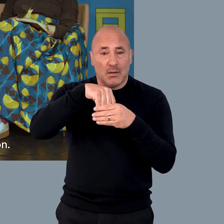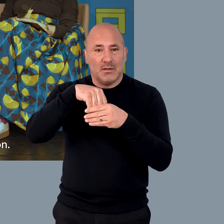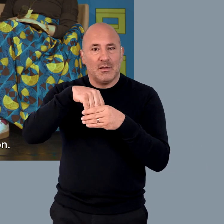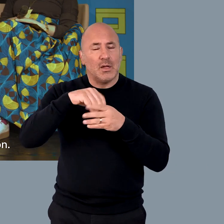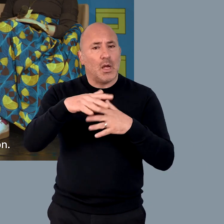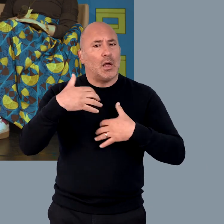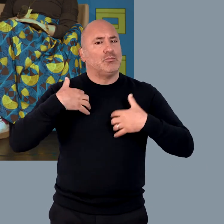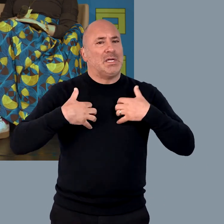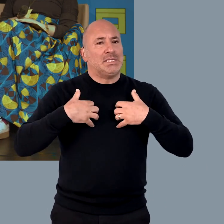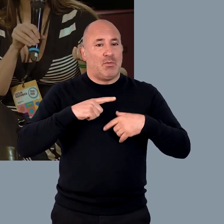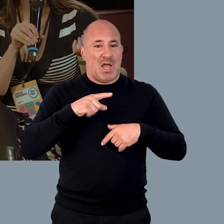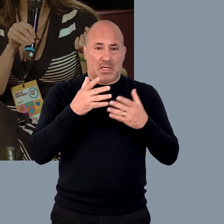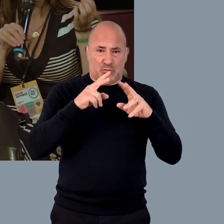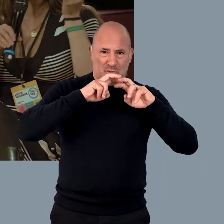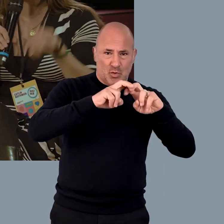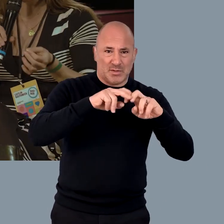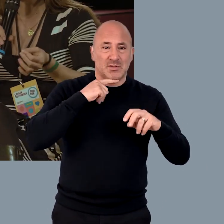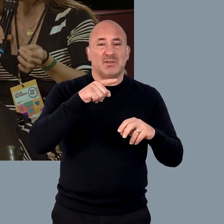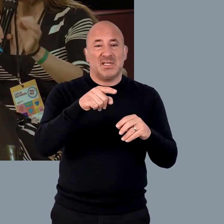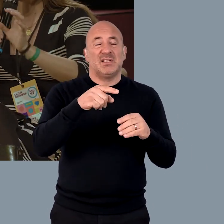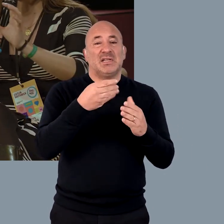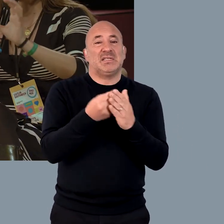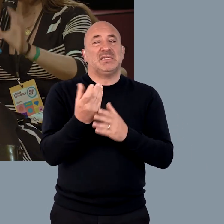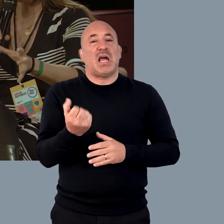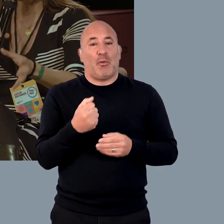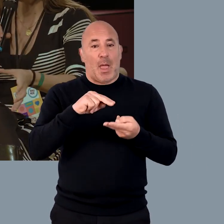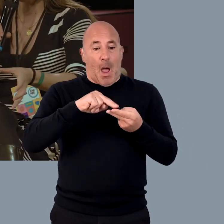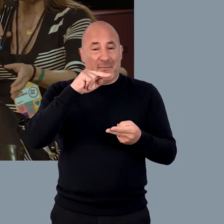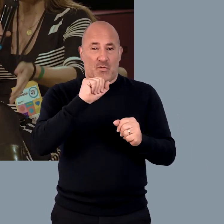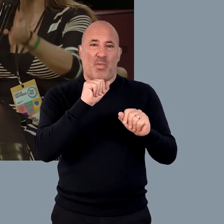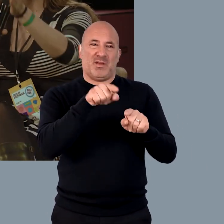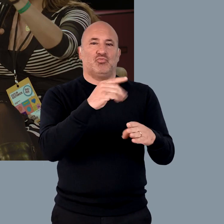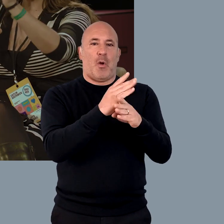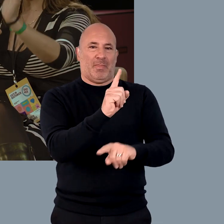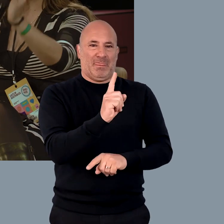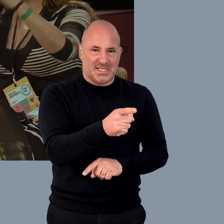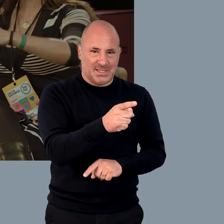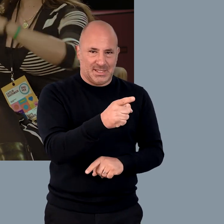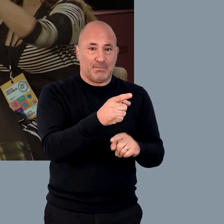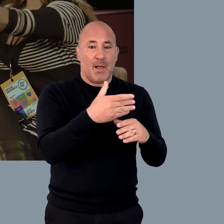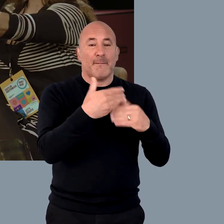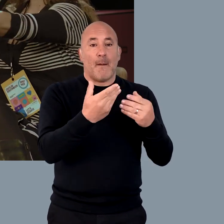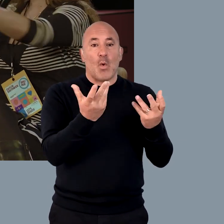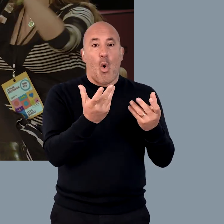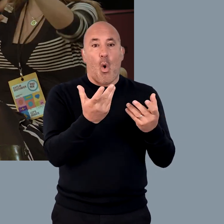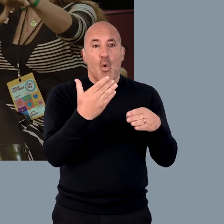imagination implementation. And it was really interesting because the study was showing that if you increase the salary for job